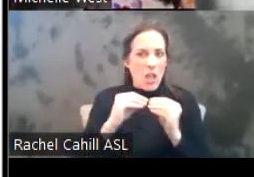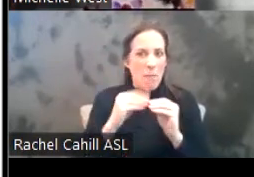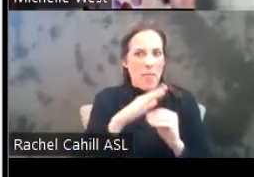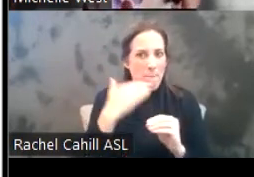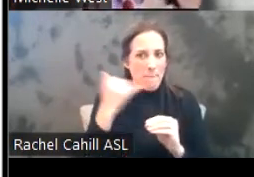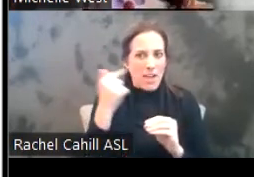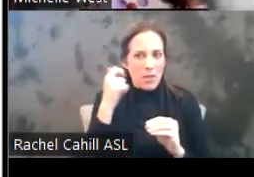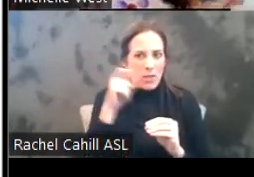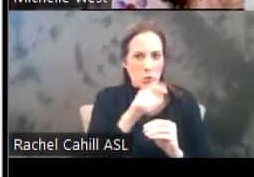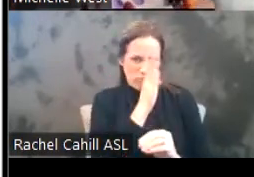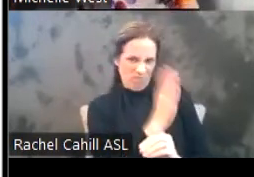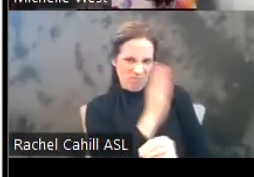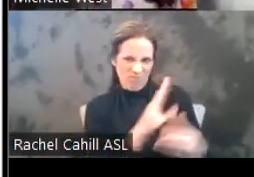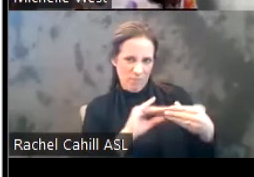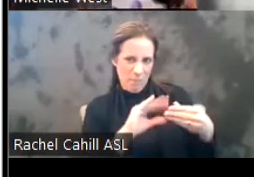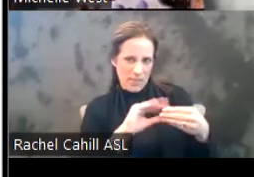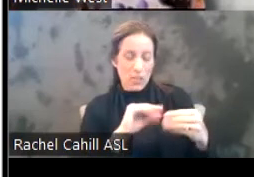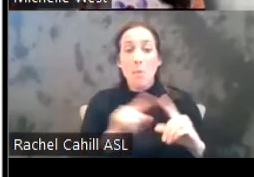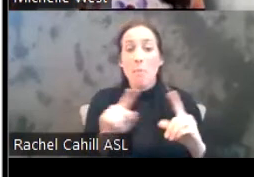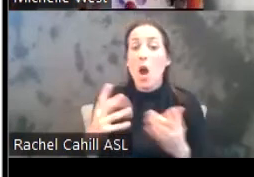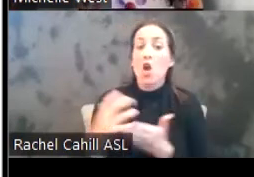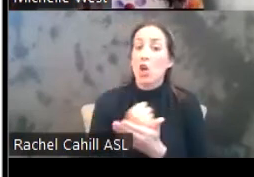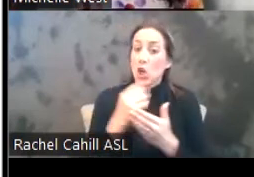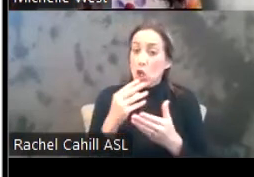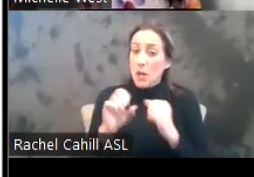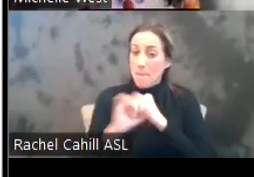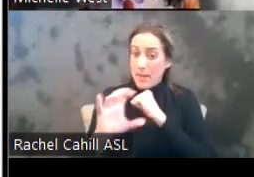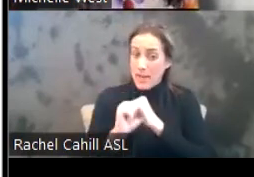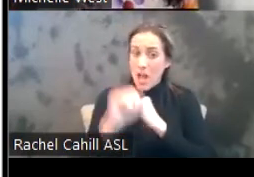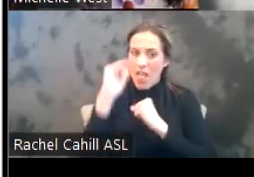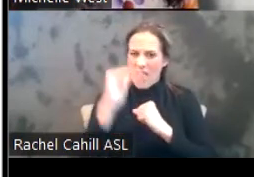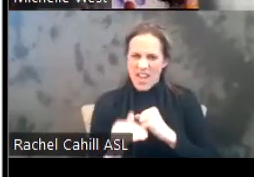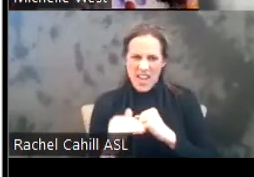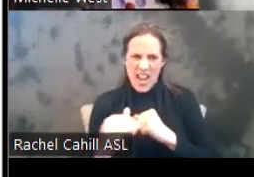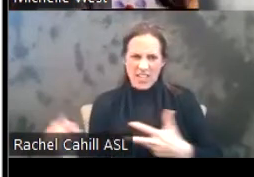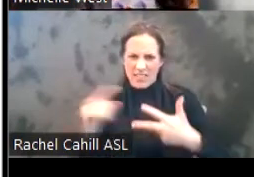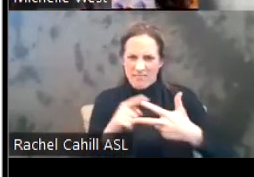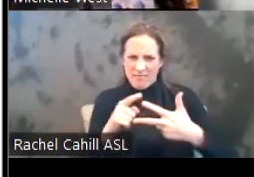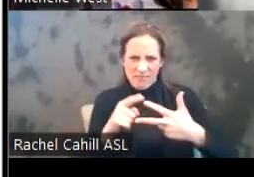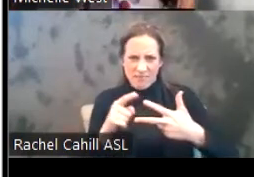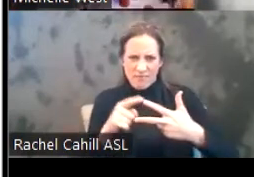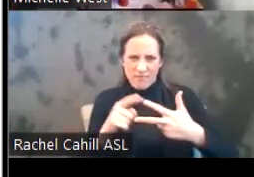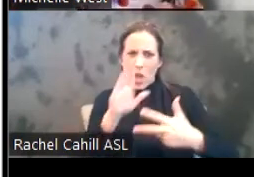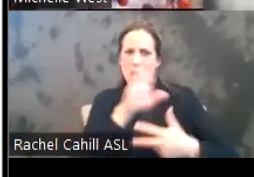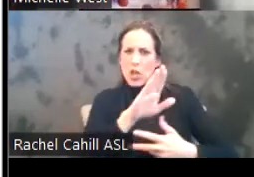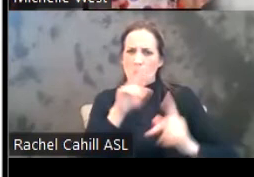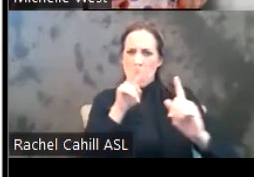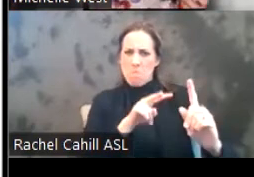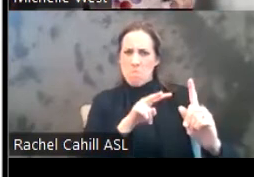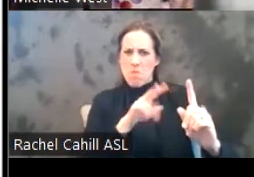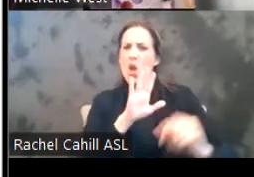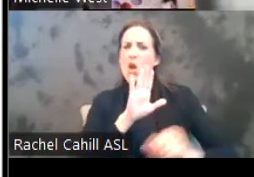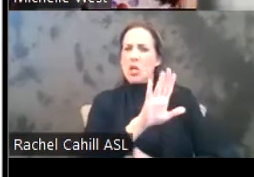it. Then with earned media, there's also the next bulleted item is angle and pitch. With your